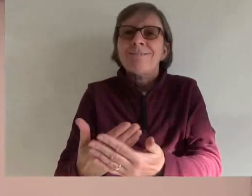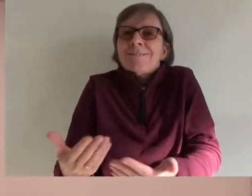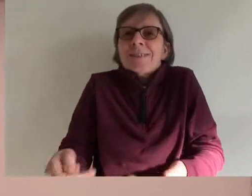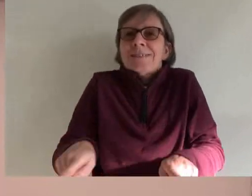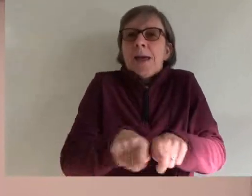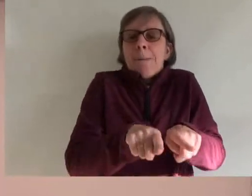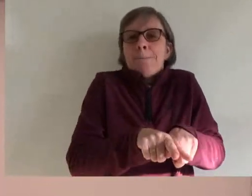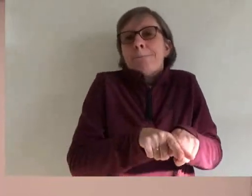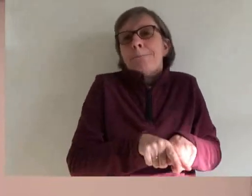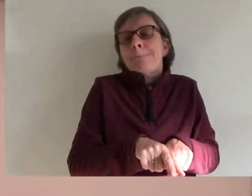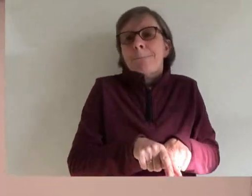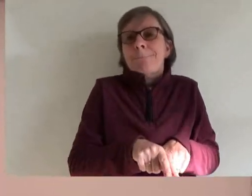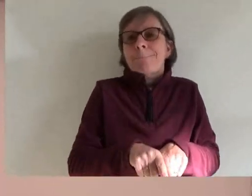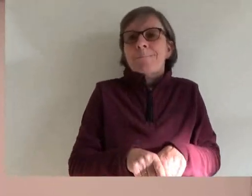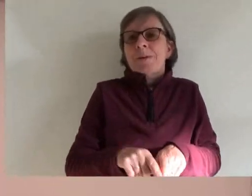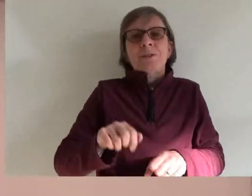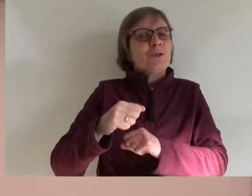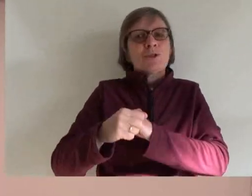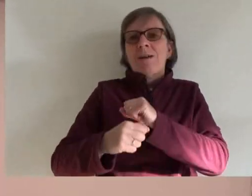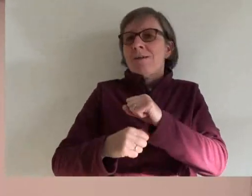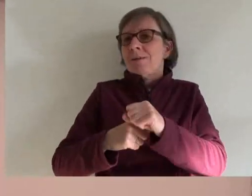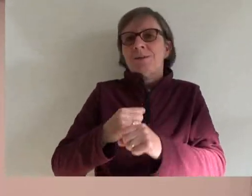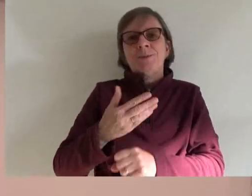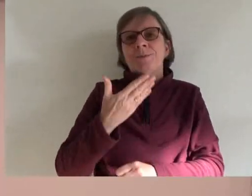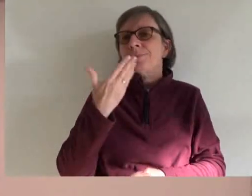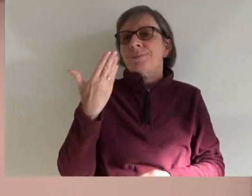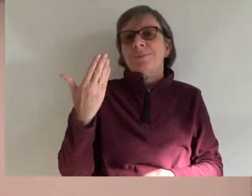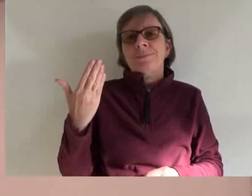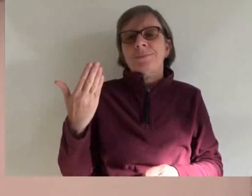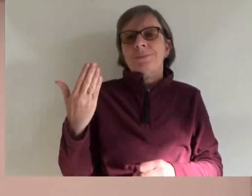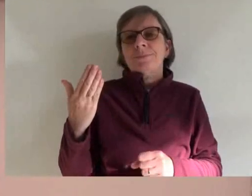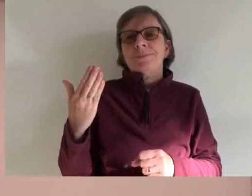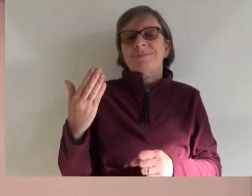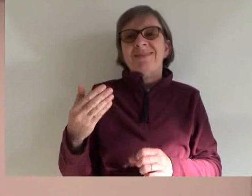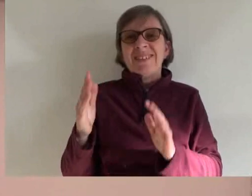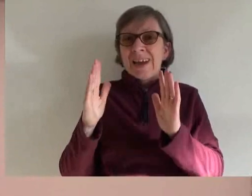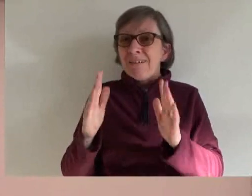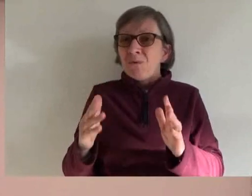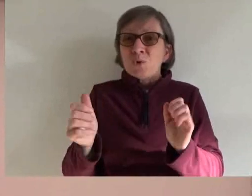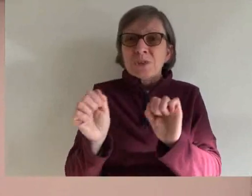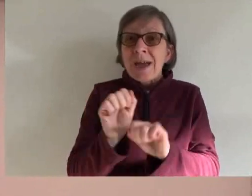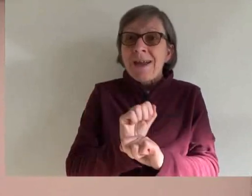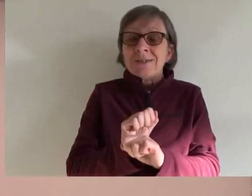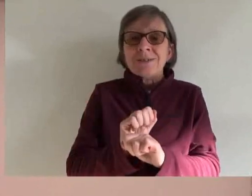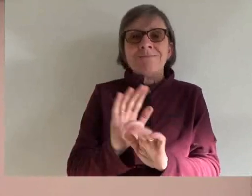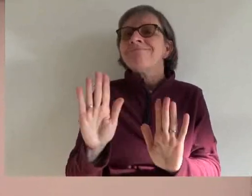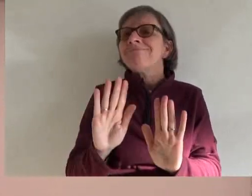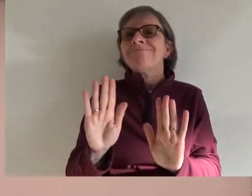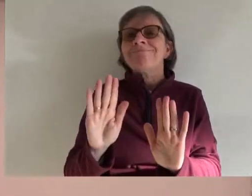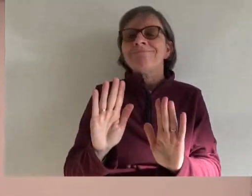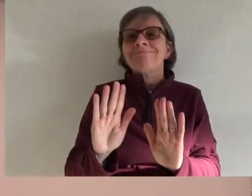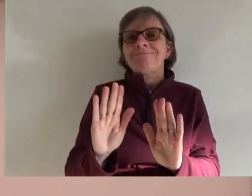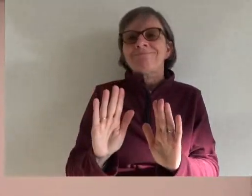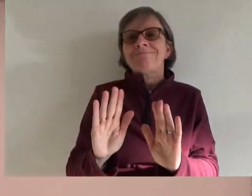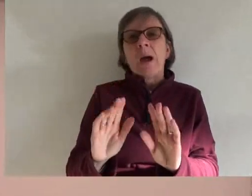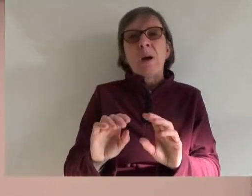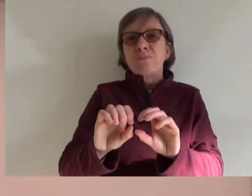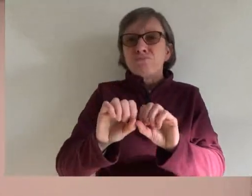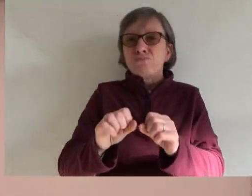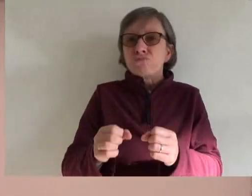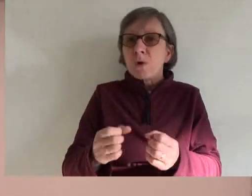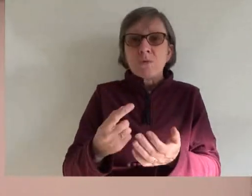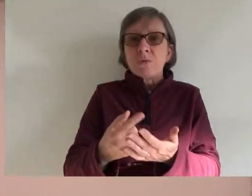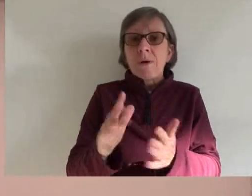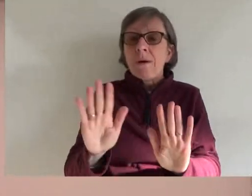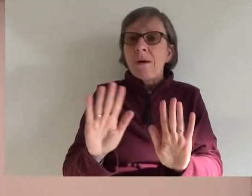doing. It hasn't changed, and it doesn't need to change. If it ain't broke,